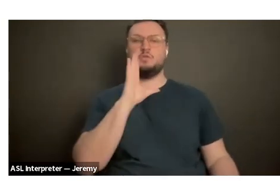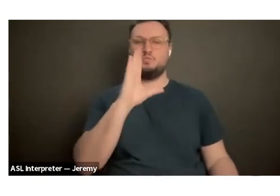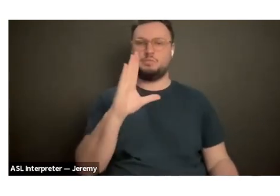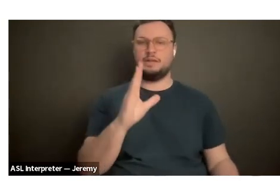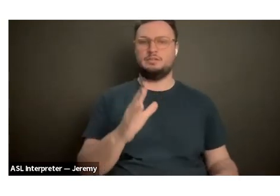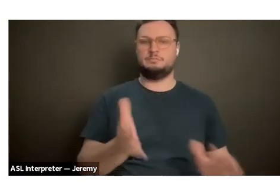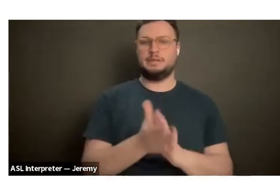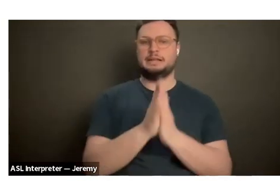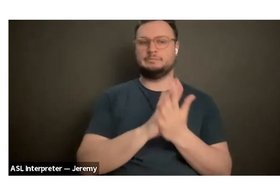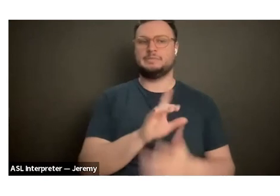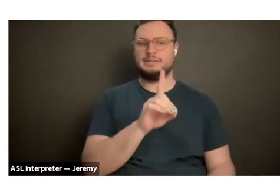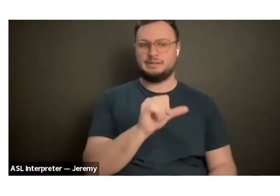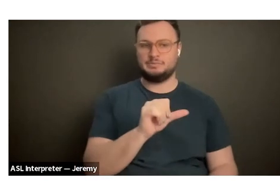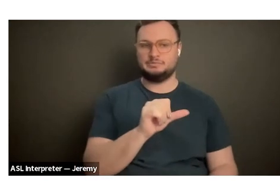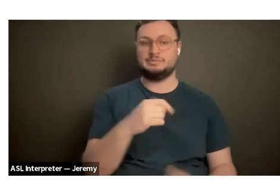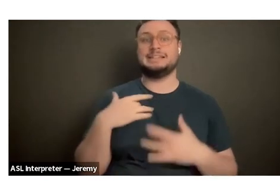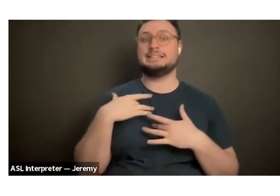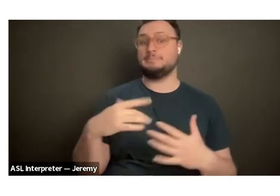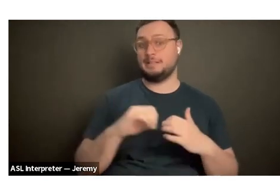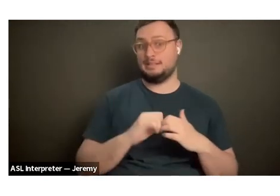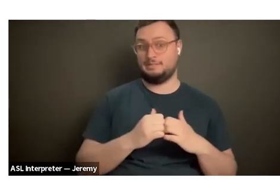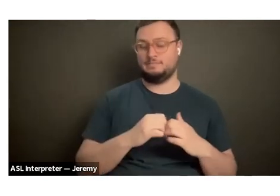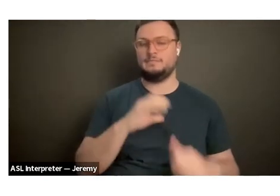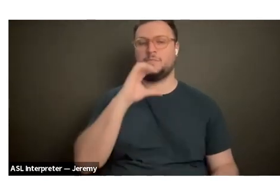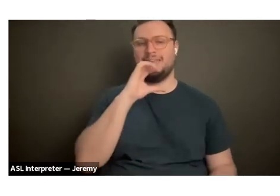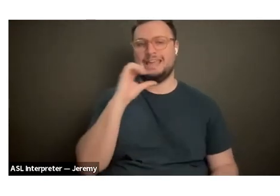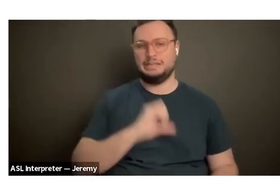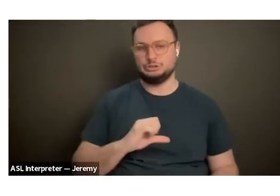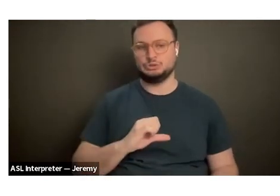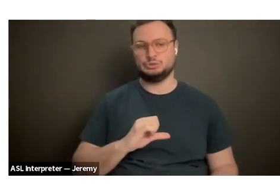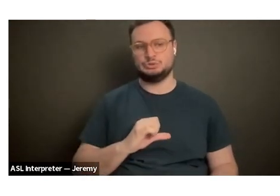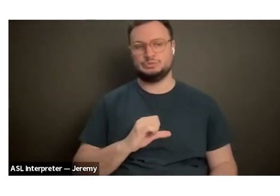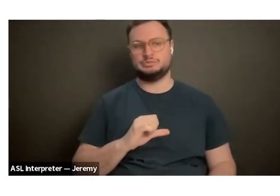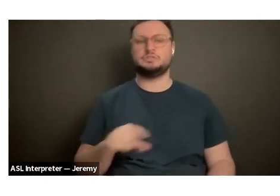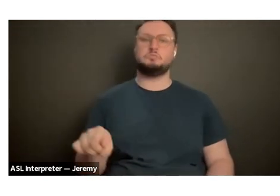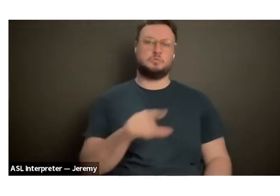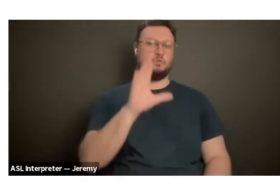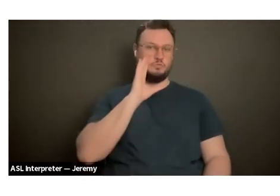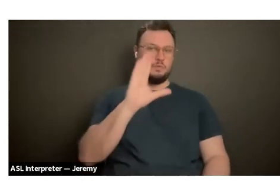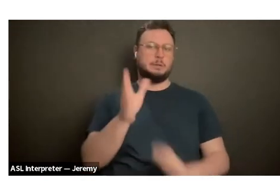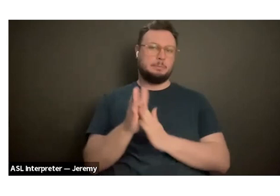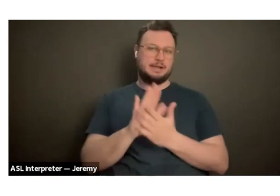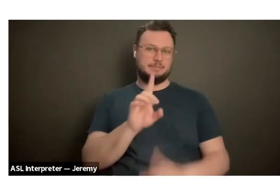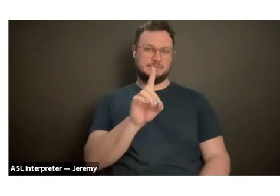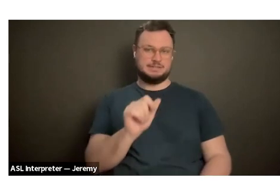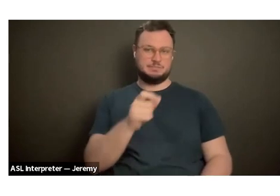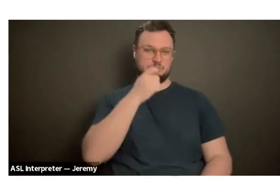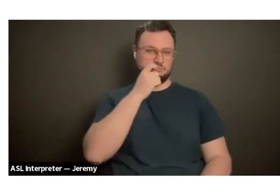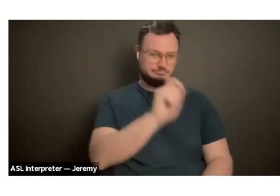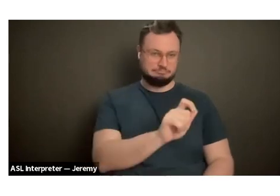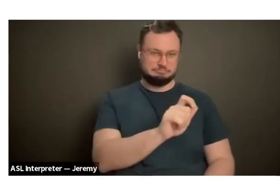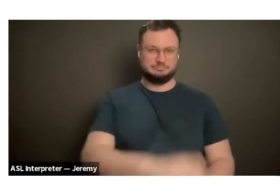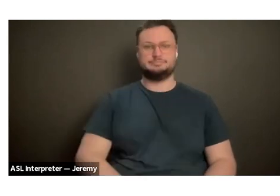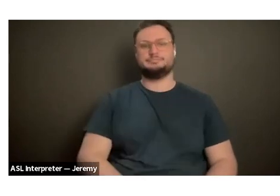and the older you get, you're already disabled, whether you accept it or not. And disabled people are at the